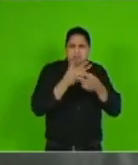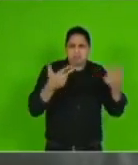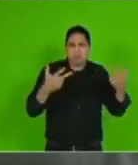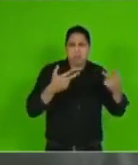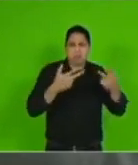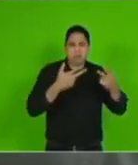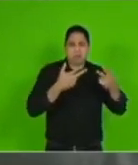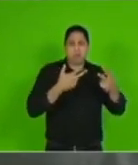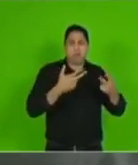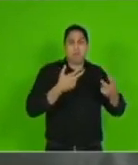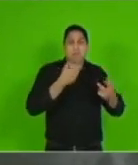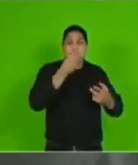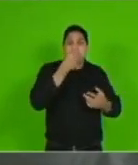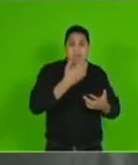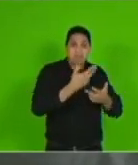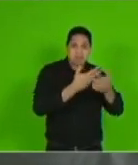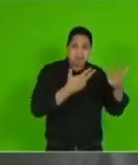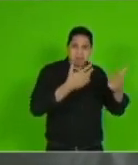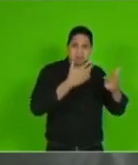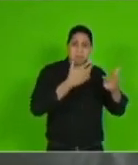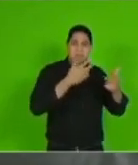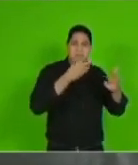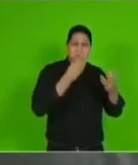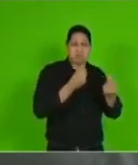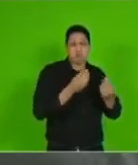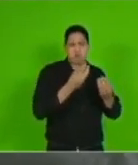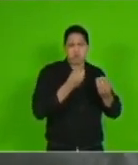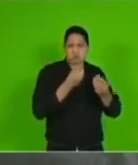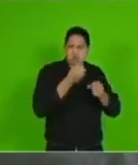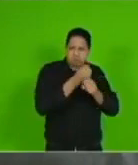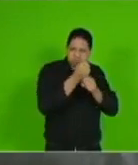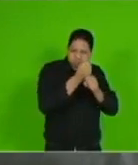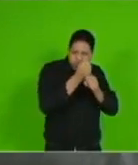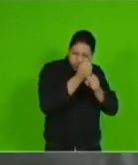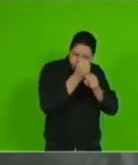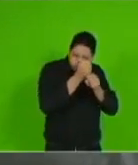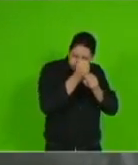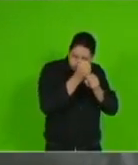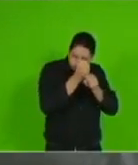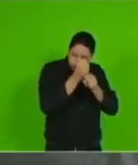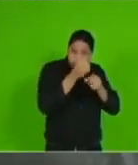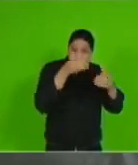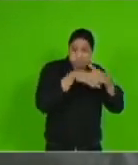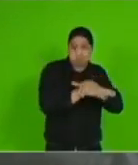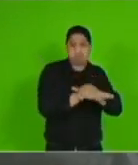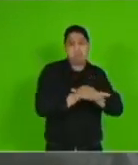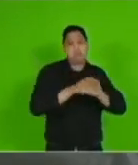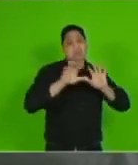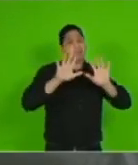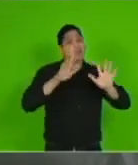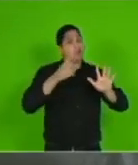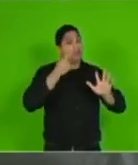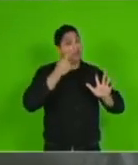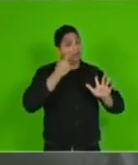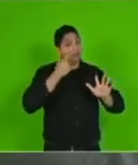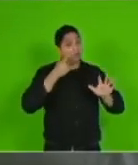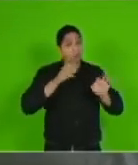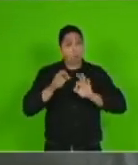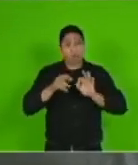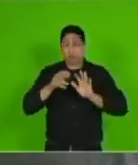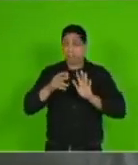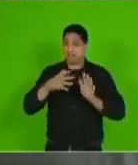And he says that the soul has many goods for many years, but the Lord has not called us for a